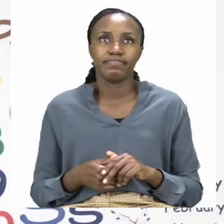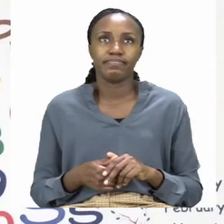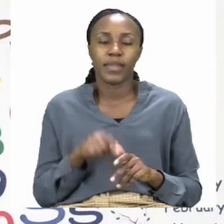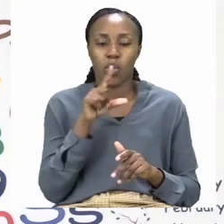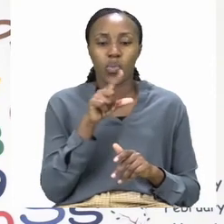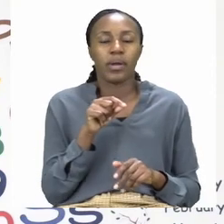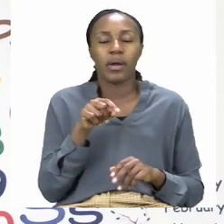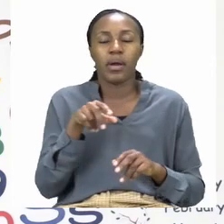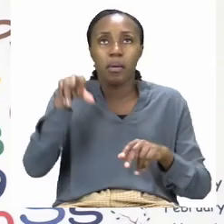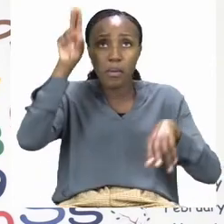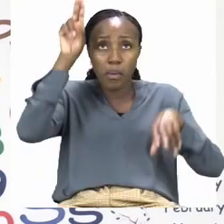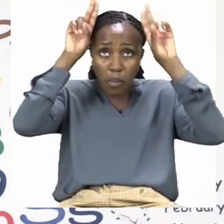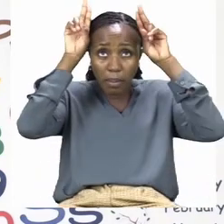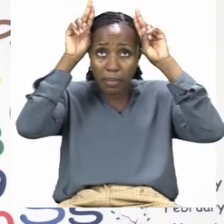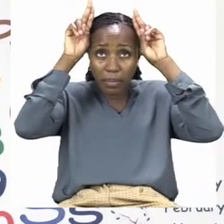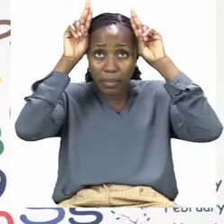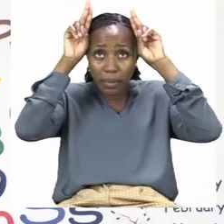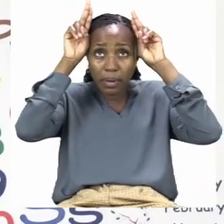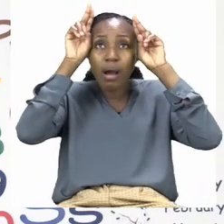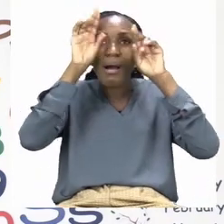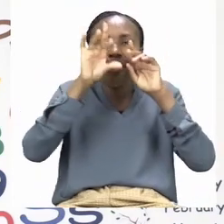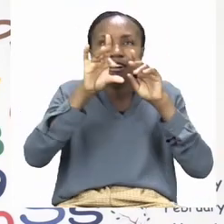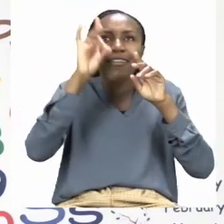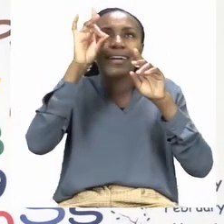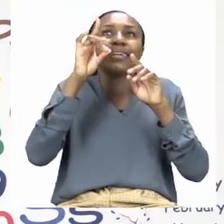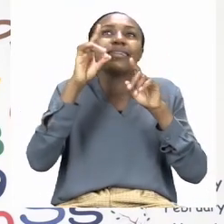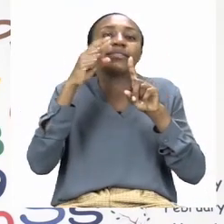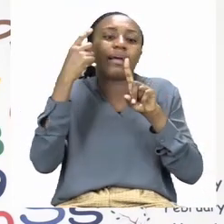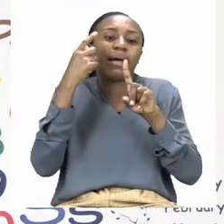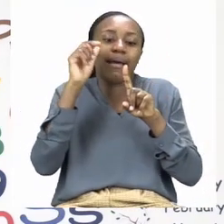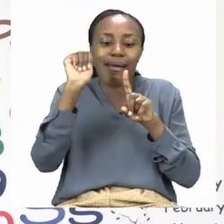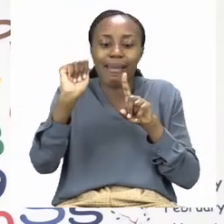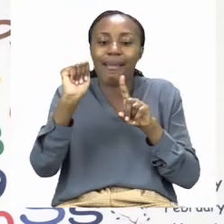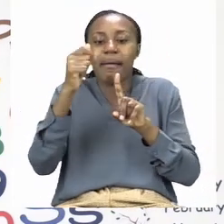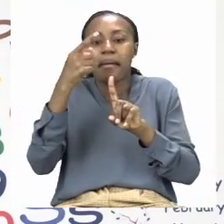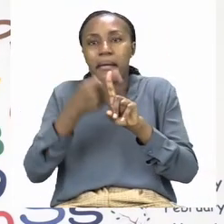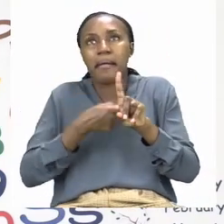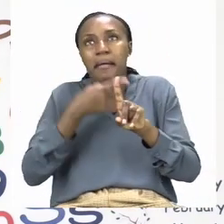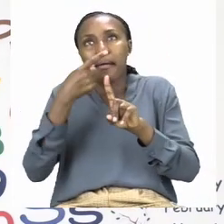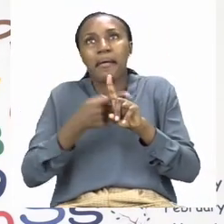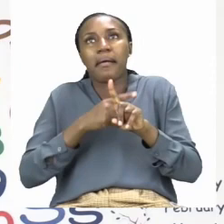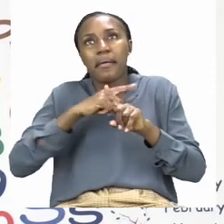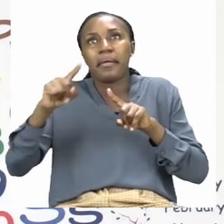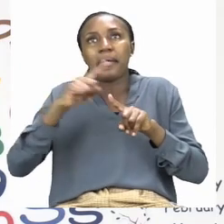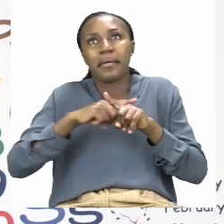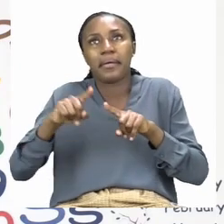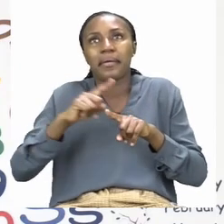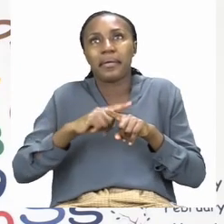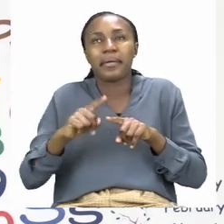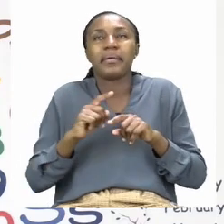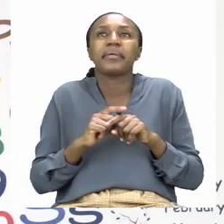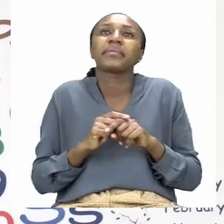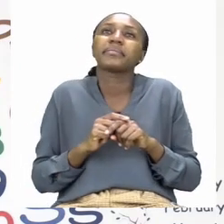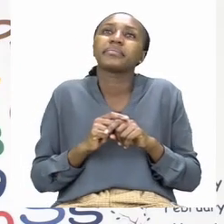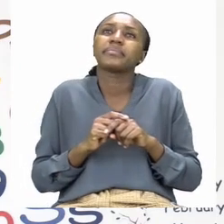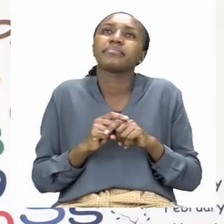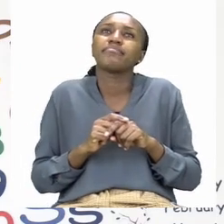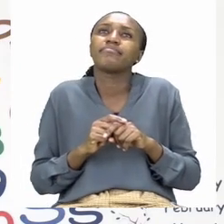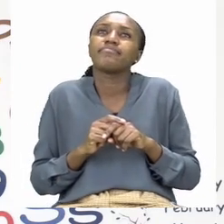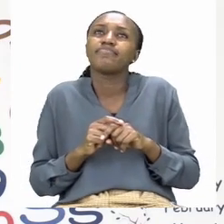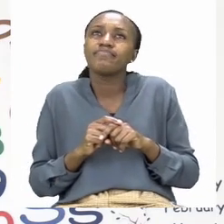The rabbit find or finds a carrot. Now we have to look at